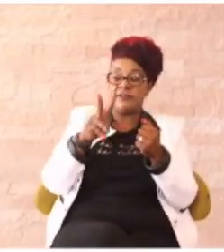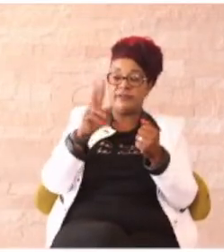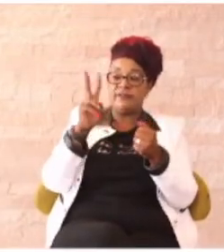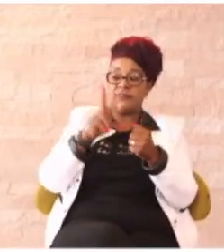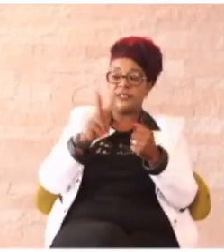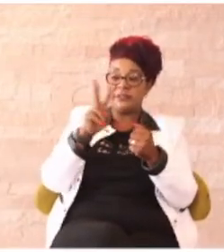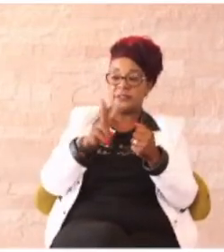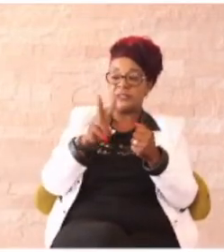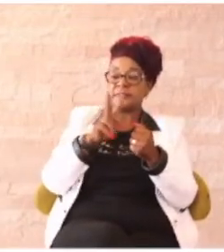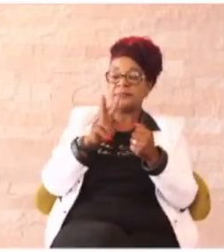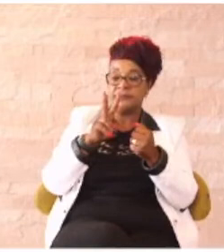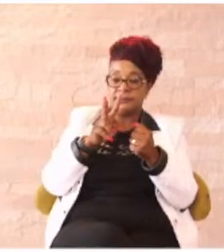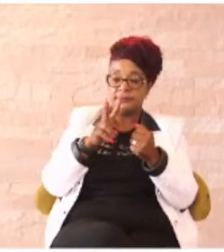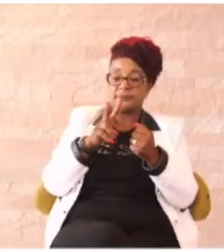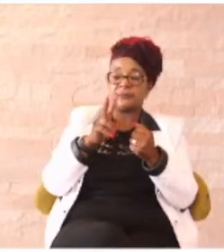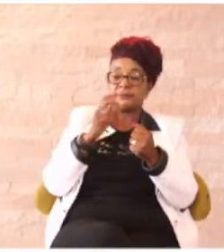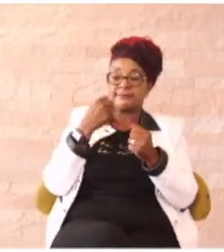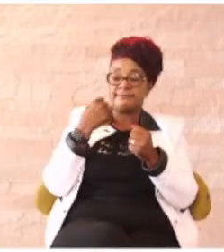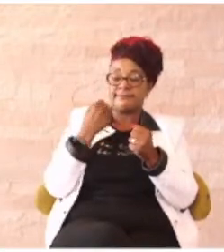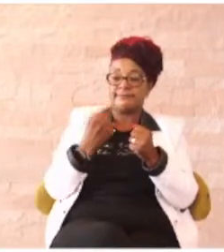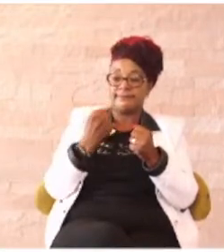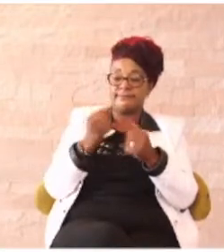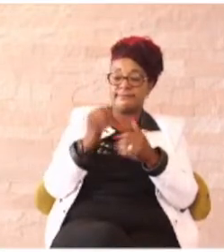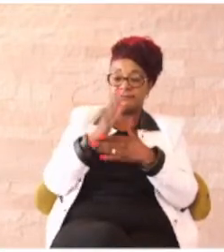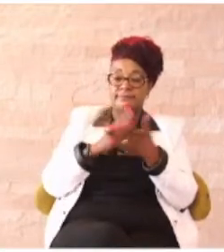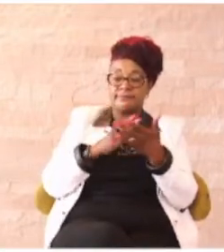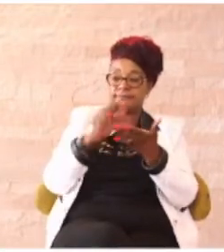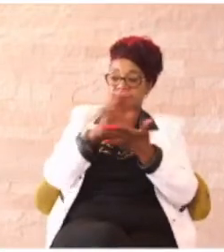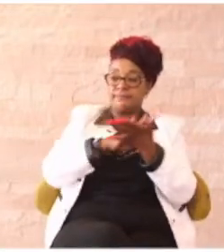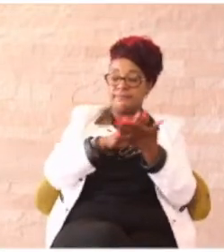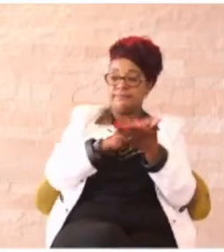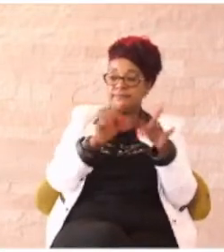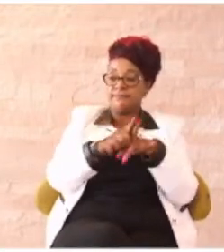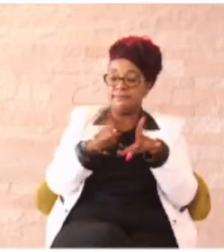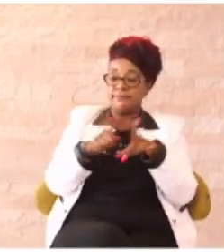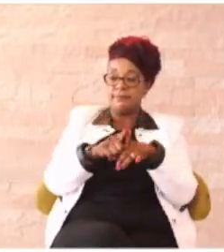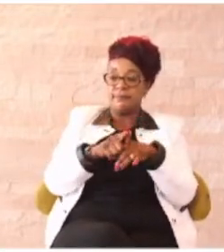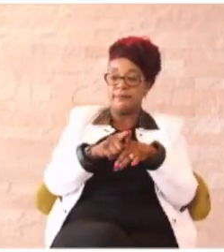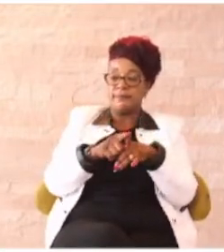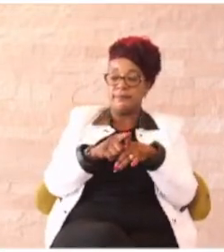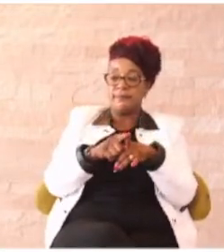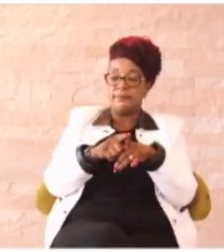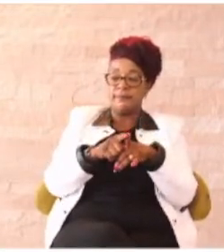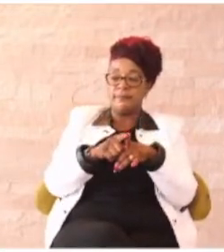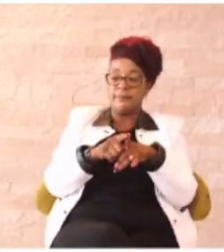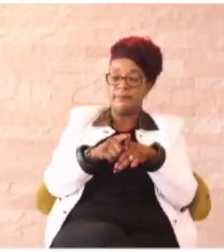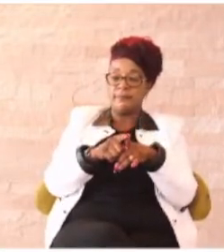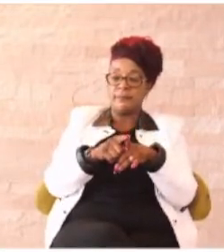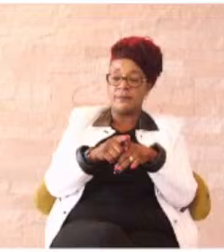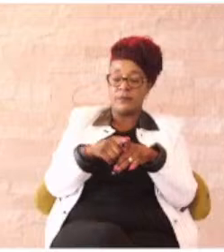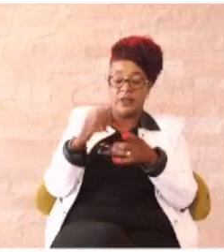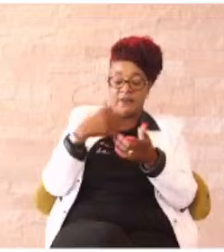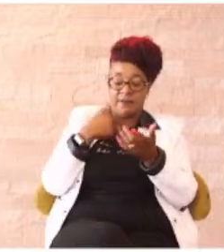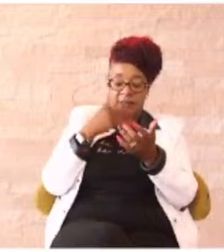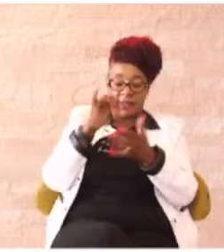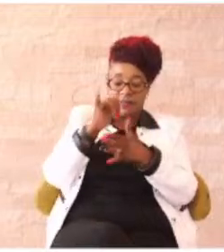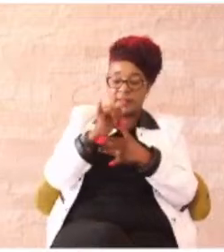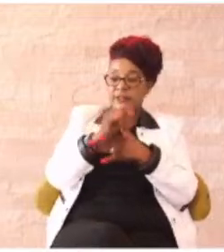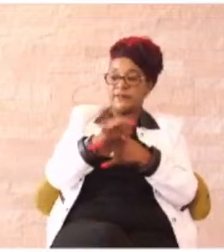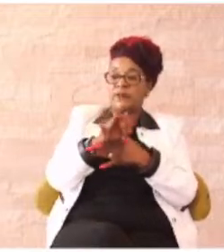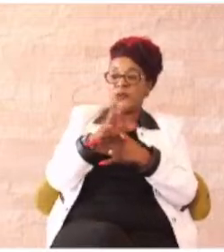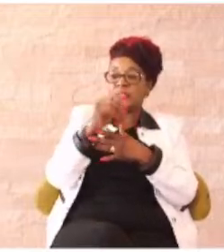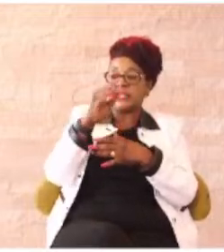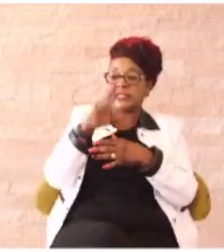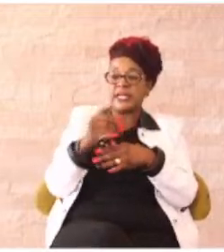poor, because at some place also we have one-stop center. Where there is one-stop center,